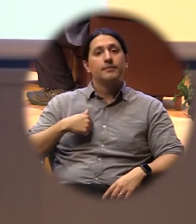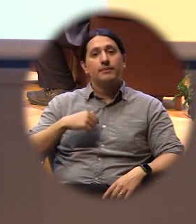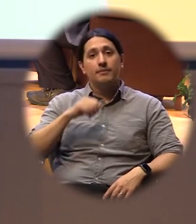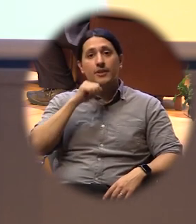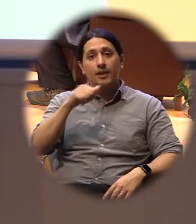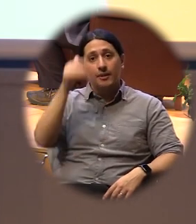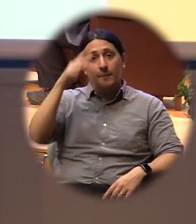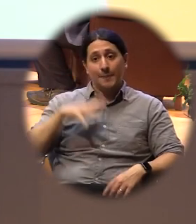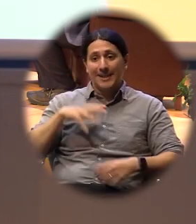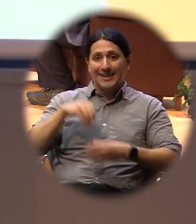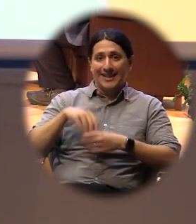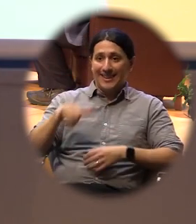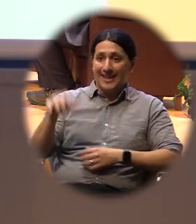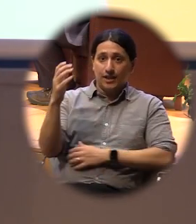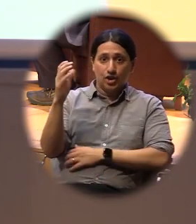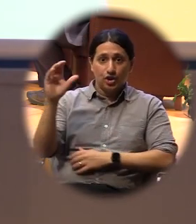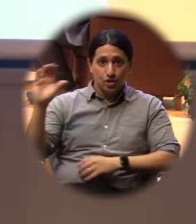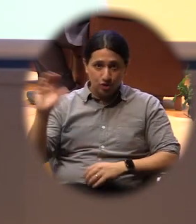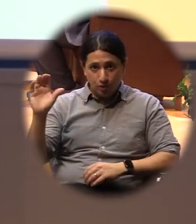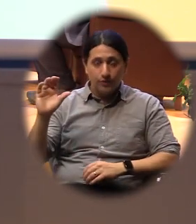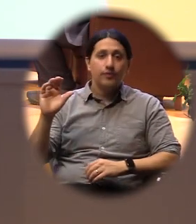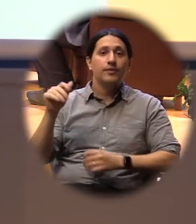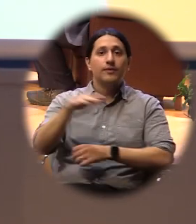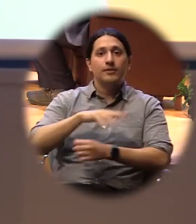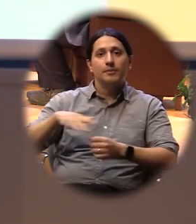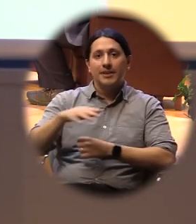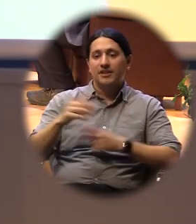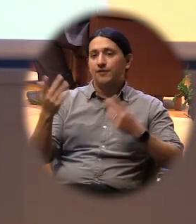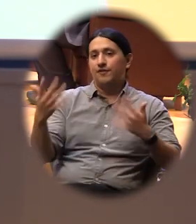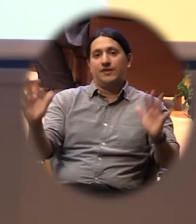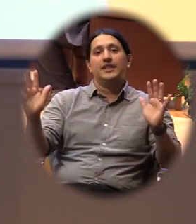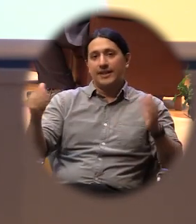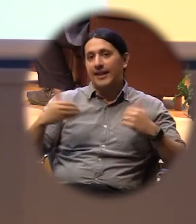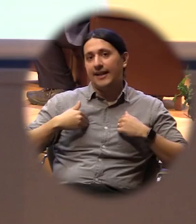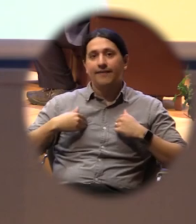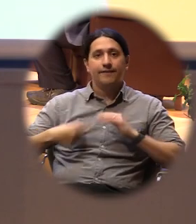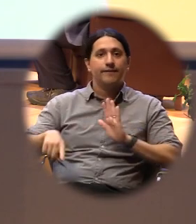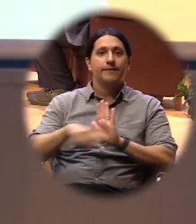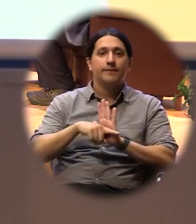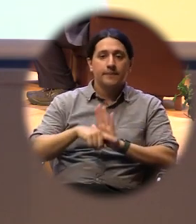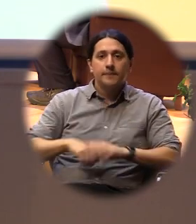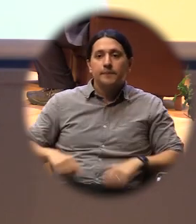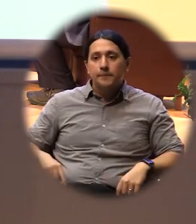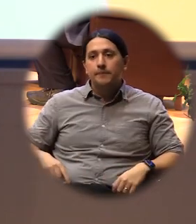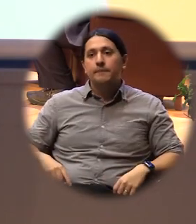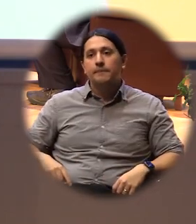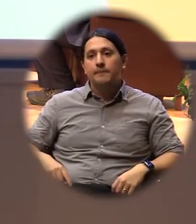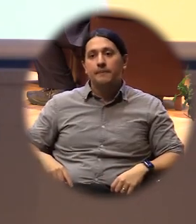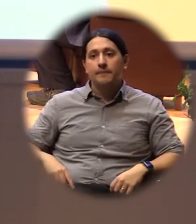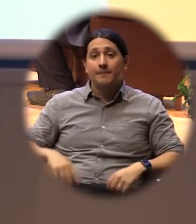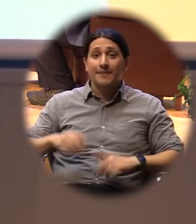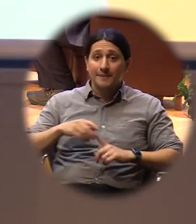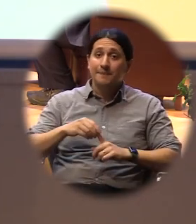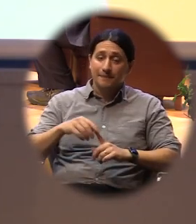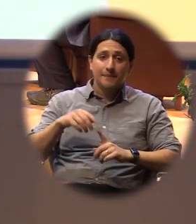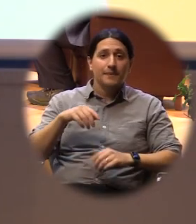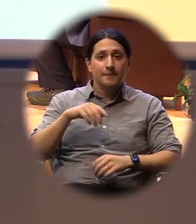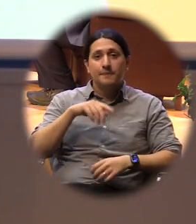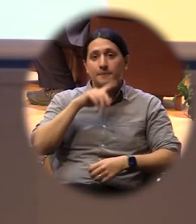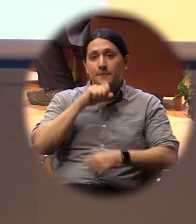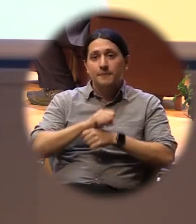spaces already disadvantages you very much. Especially if you're passionate about Christian ministry.